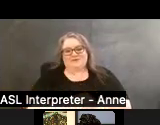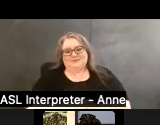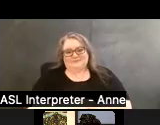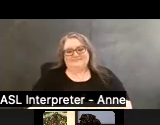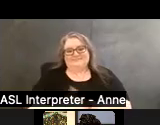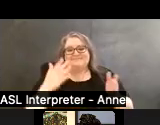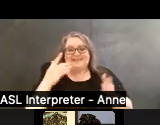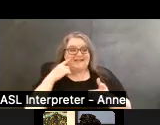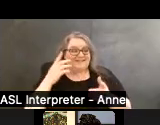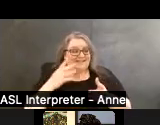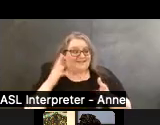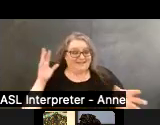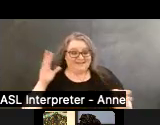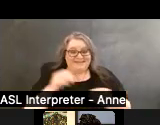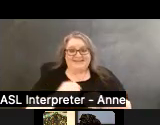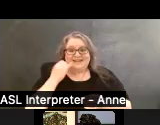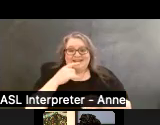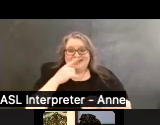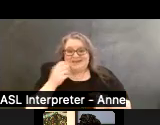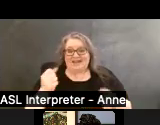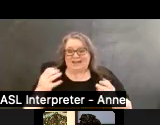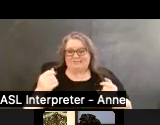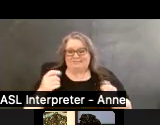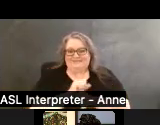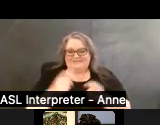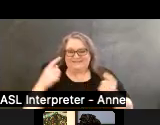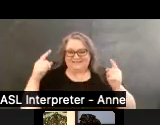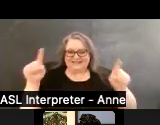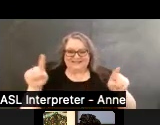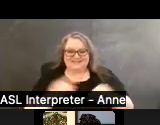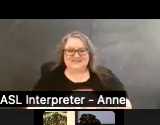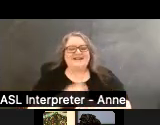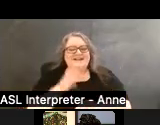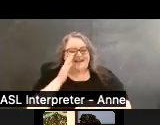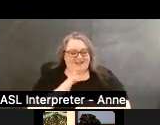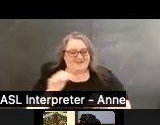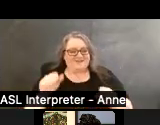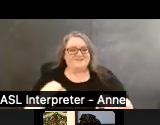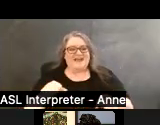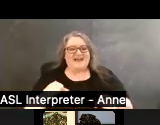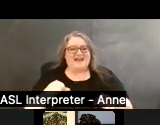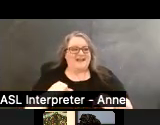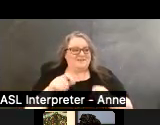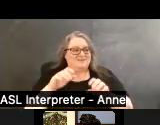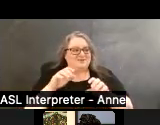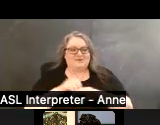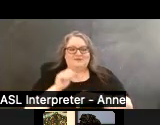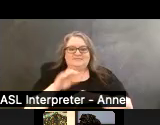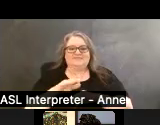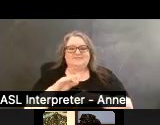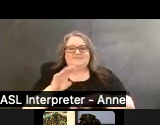think that's everyone. If I can multitask successfully, I will be able to get you that evaluation